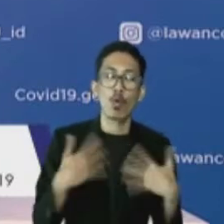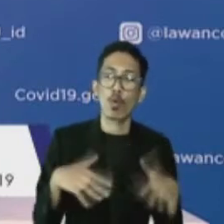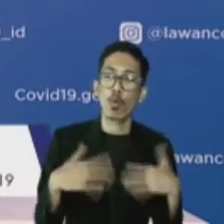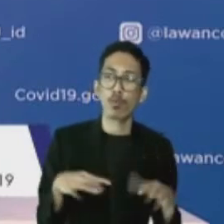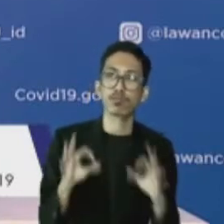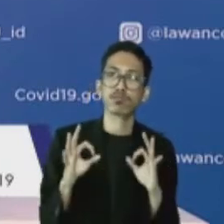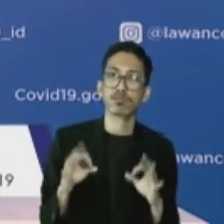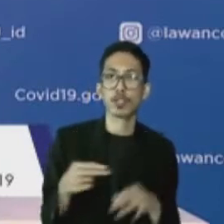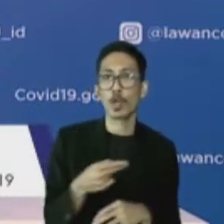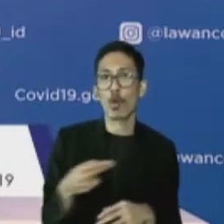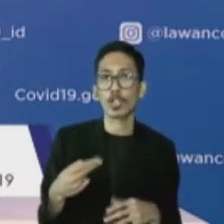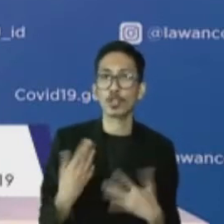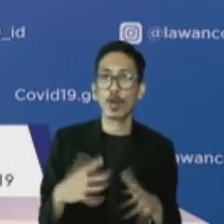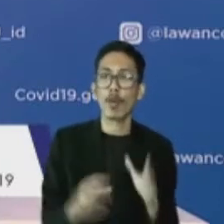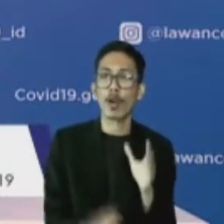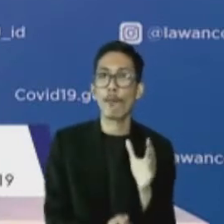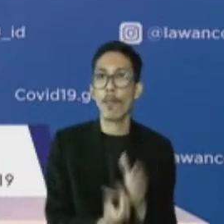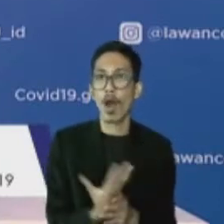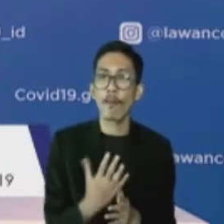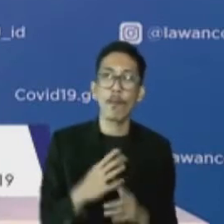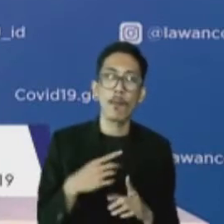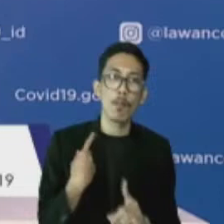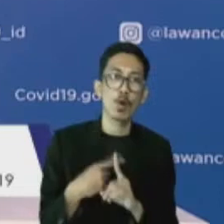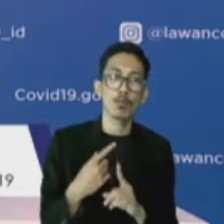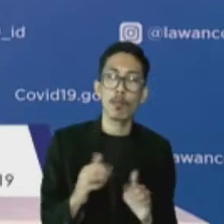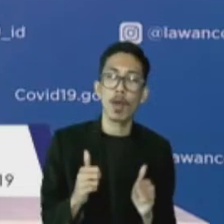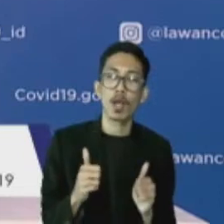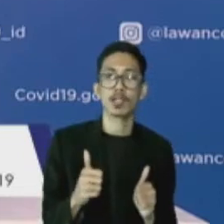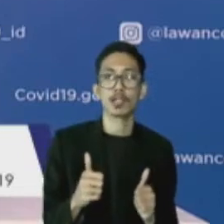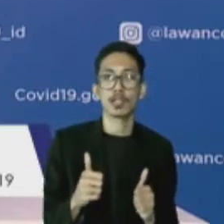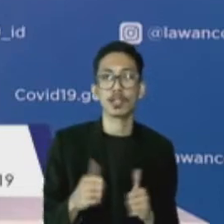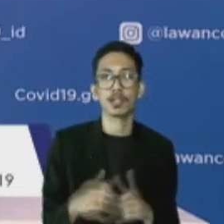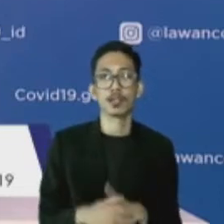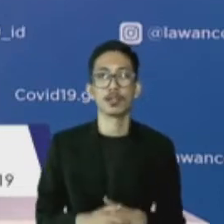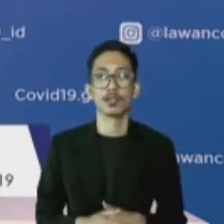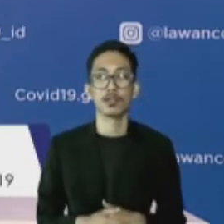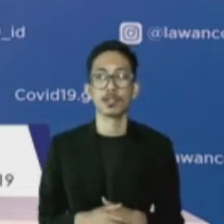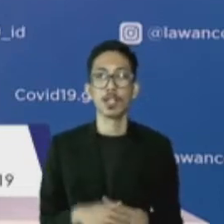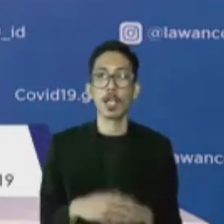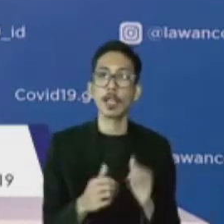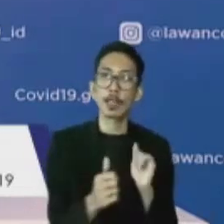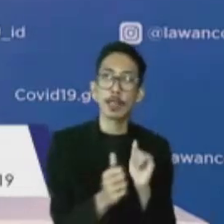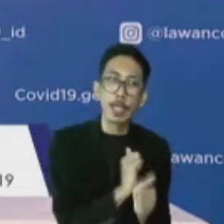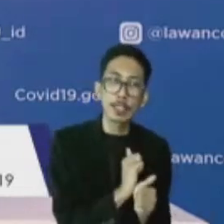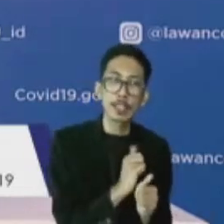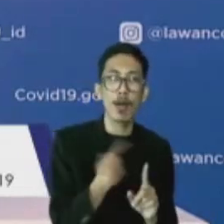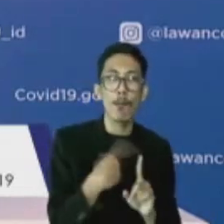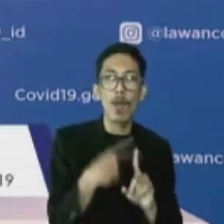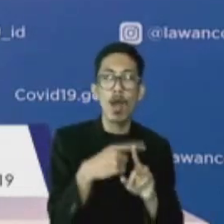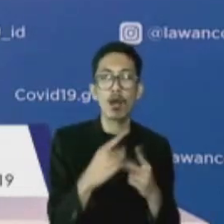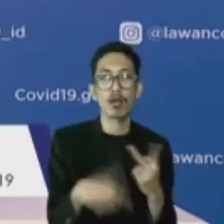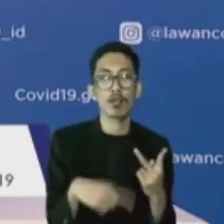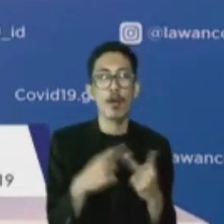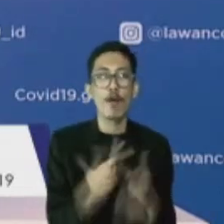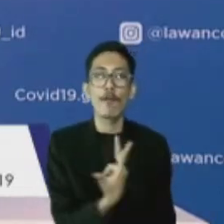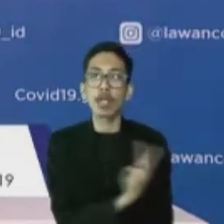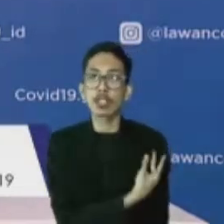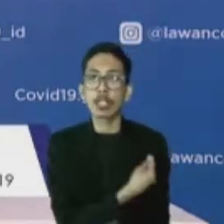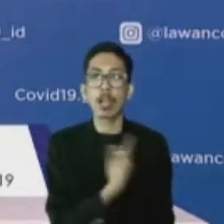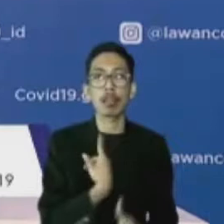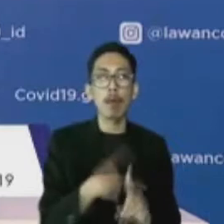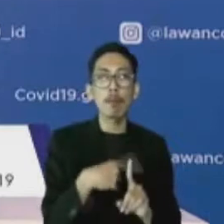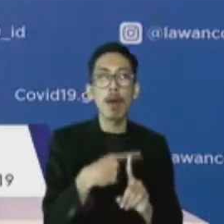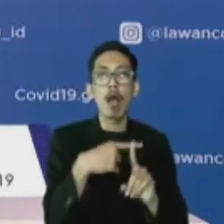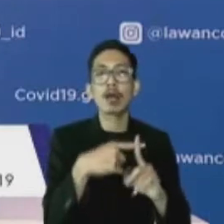of health protocols in every activity, extensive testing, and willingness to be vaccinated,